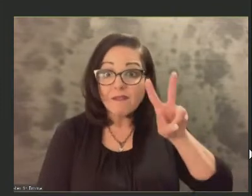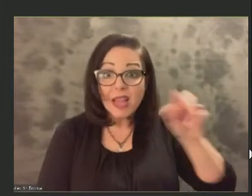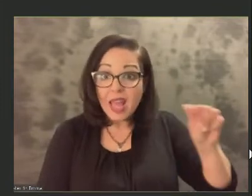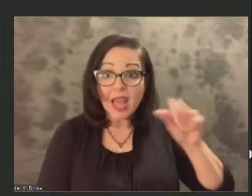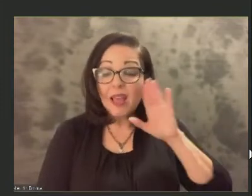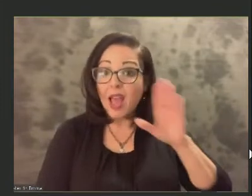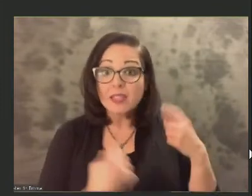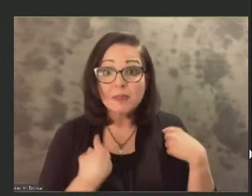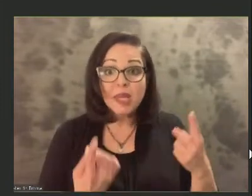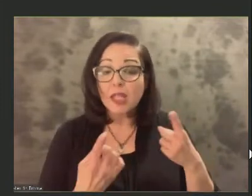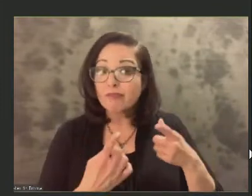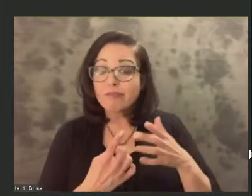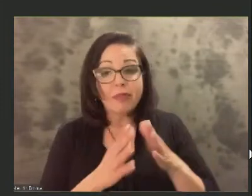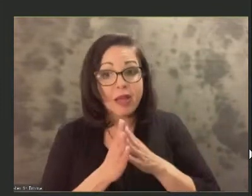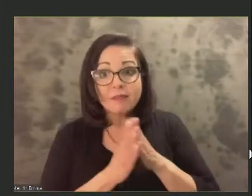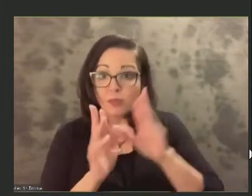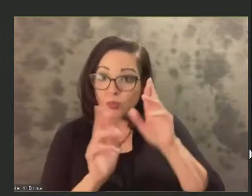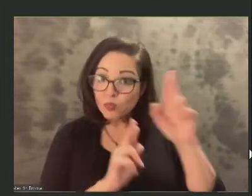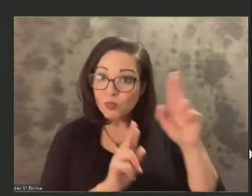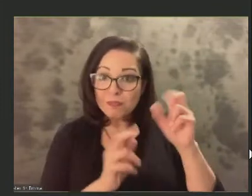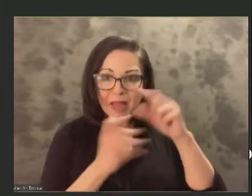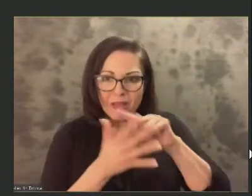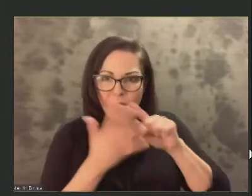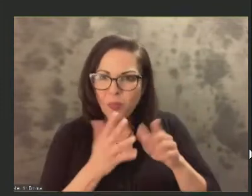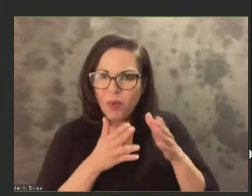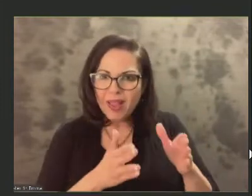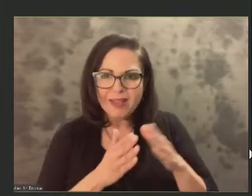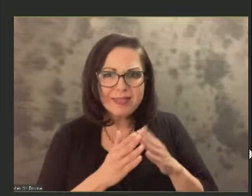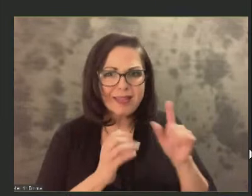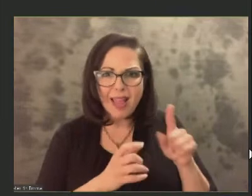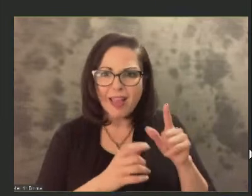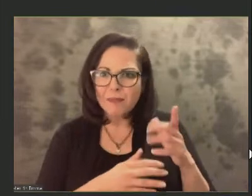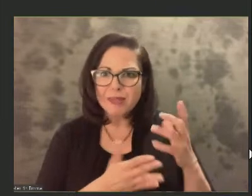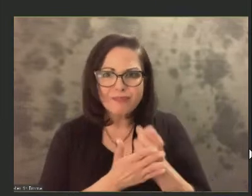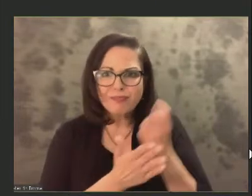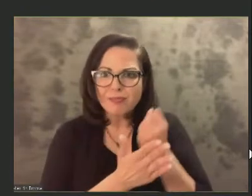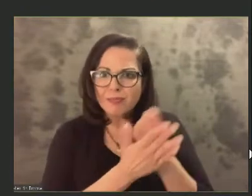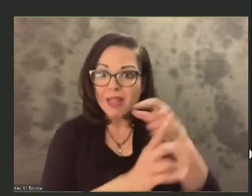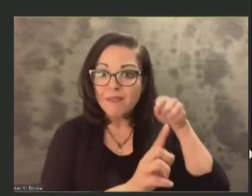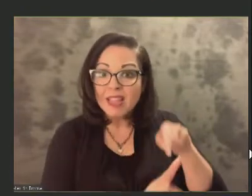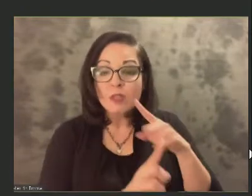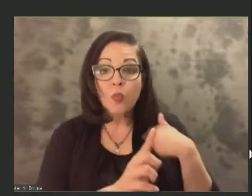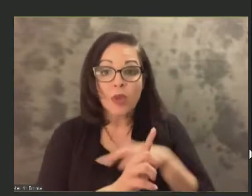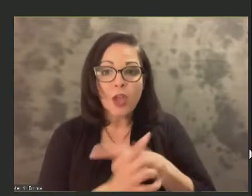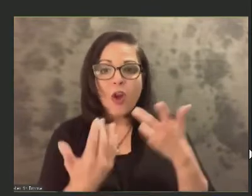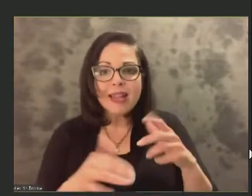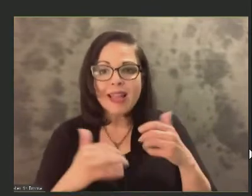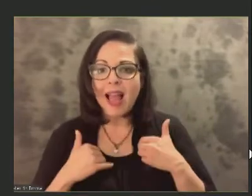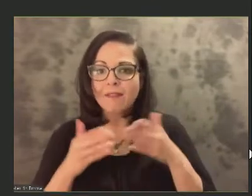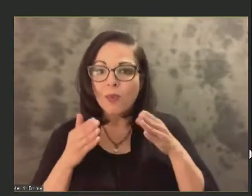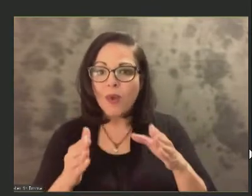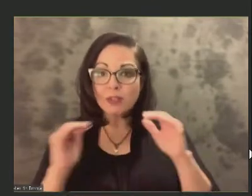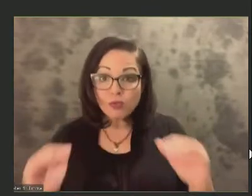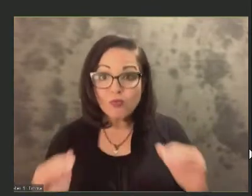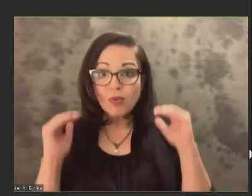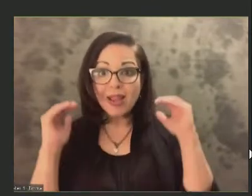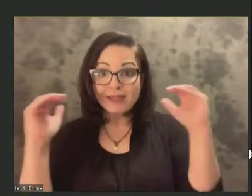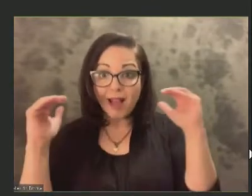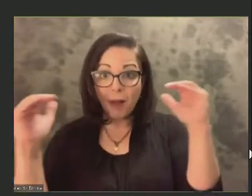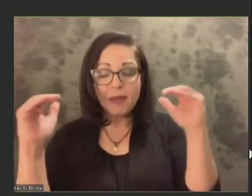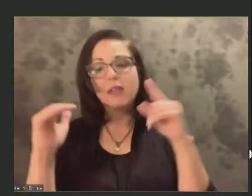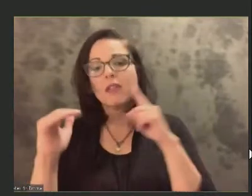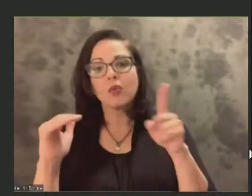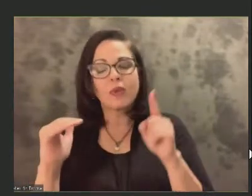forefront in many respects in some of this. So we have exemplars that we need to raise up and come across, because we